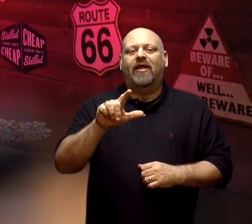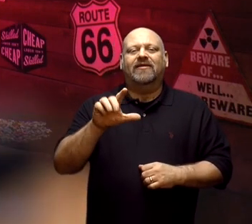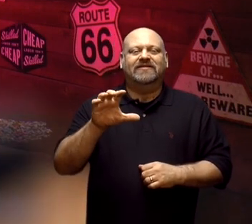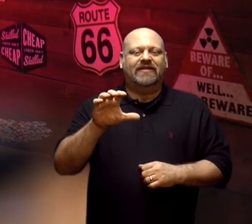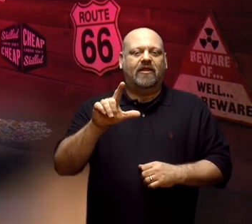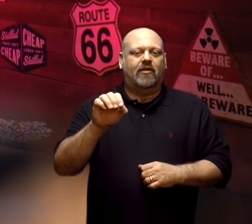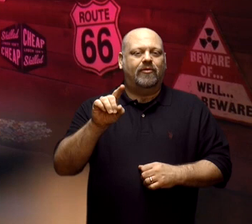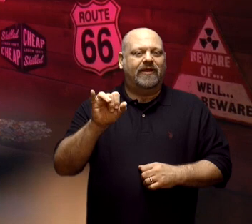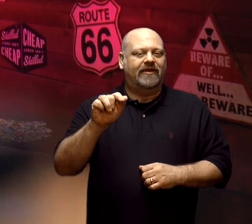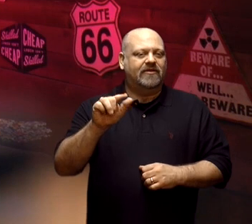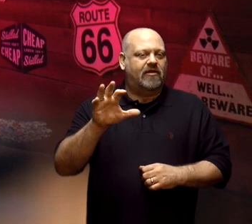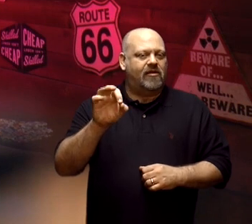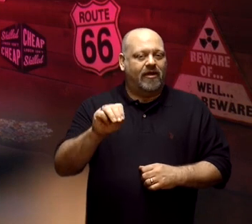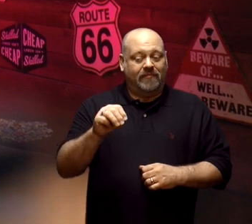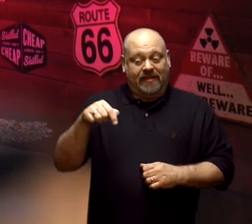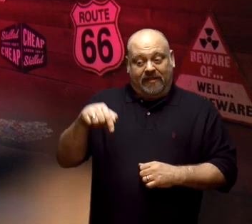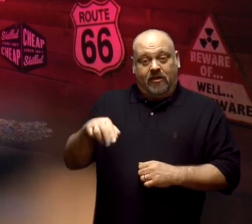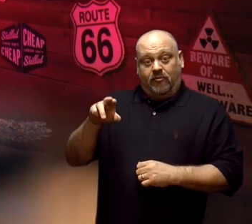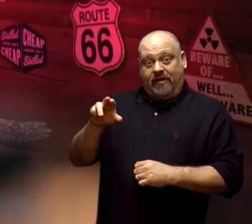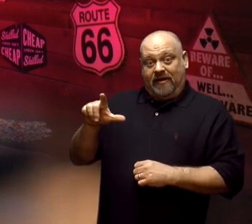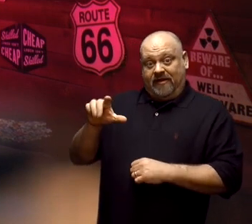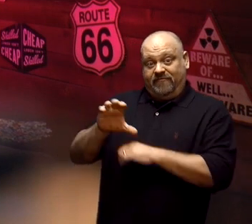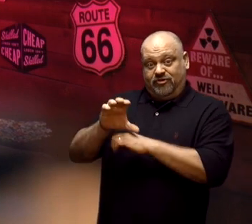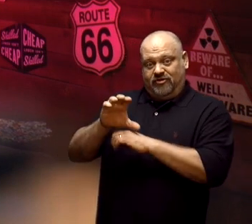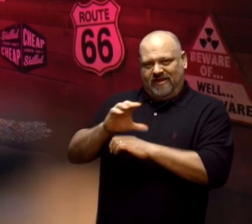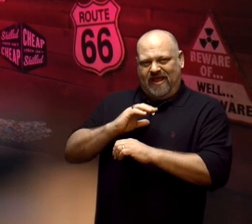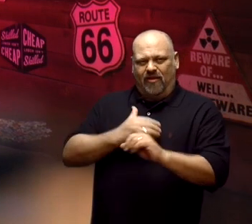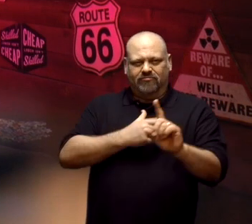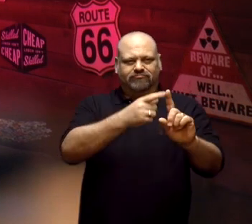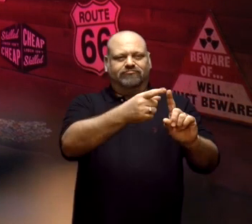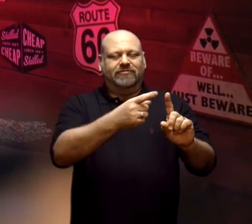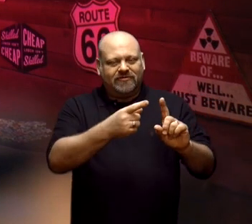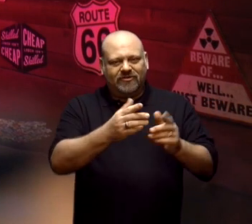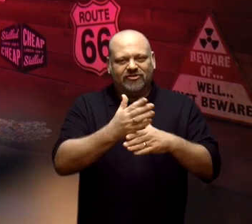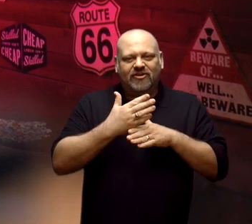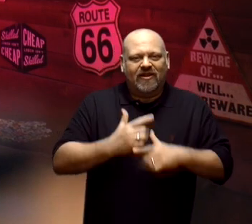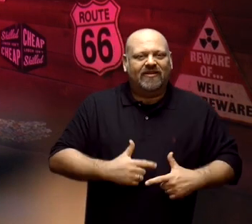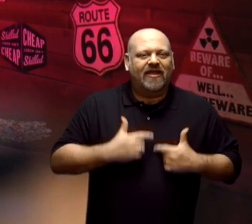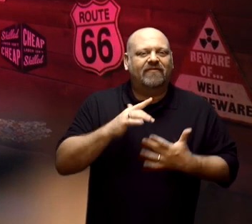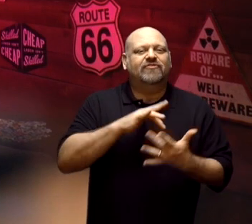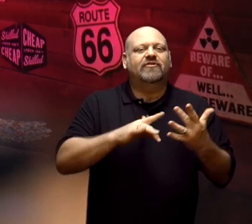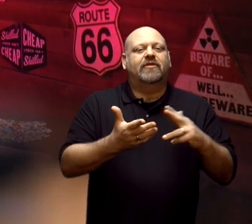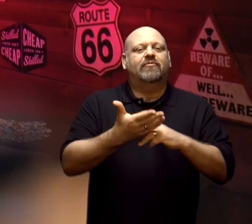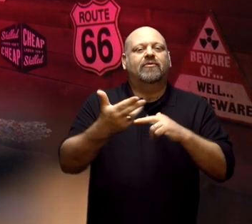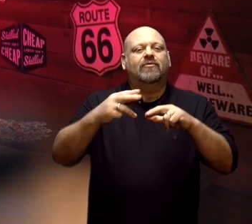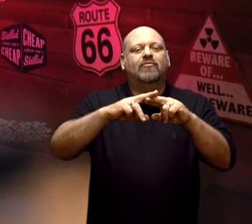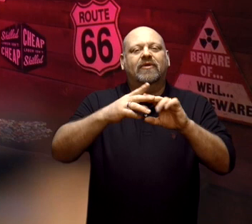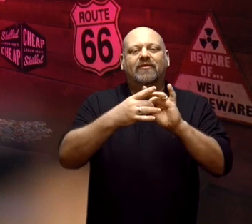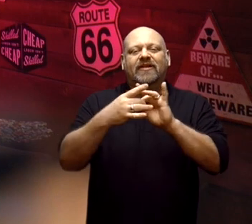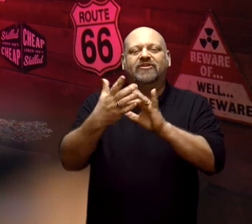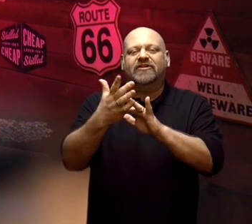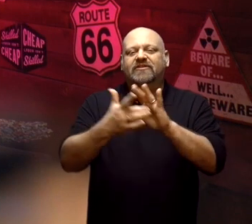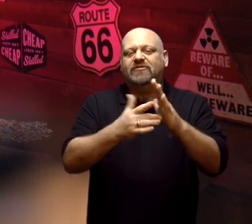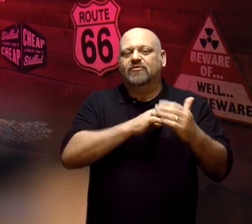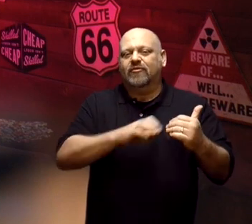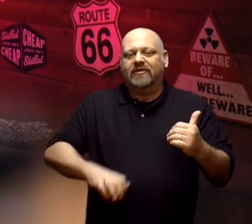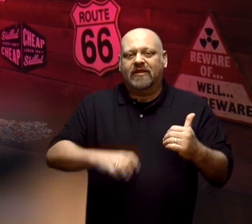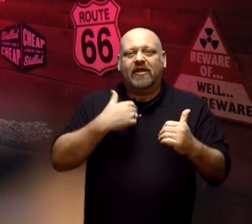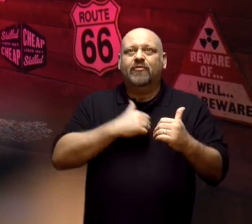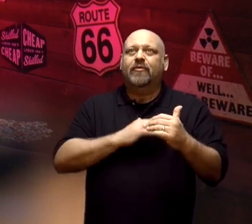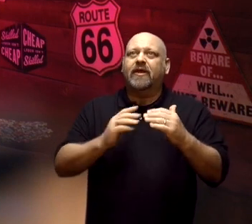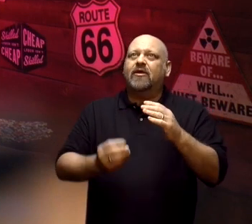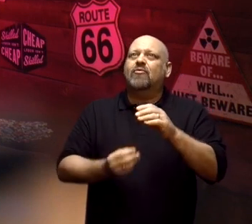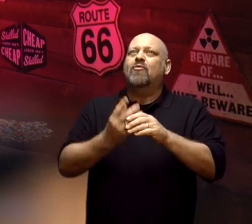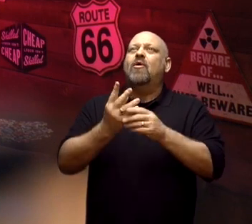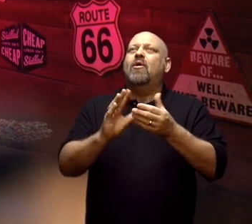prayer@rlclodi.com. At Radiant Life Church, our mission is to share life's journey through growing relationship with Jesus Christ. As we grow closer to